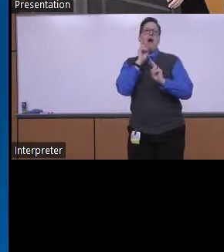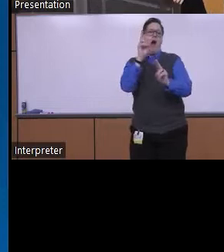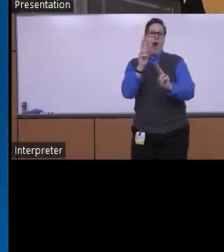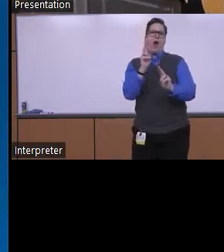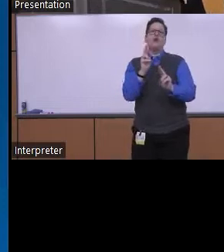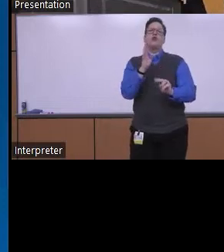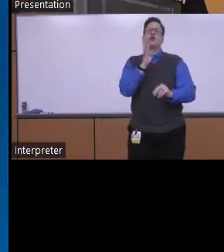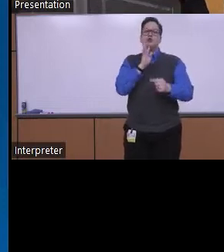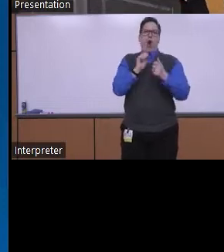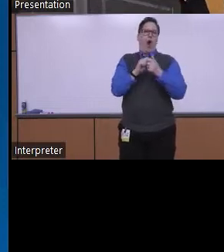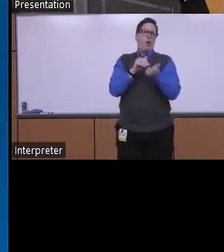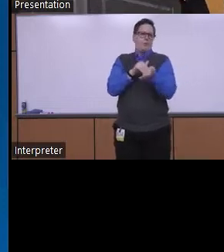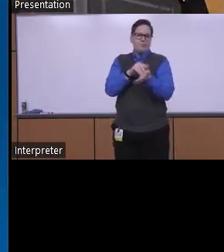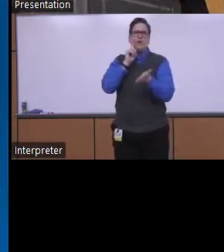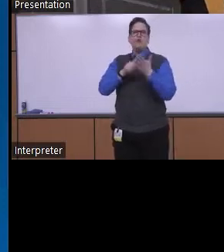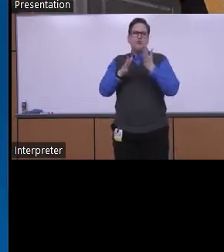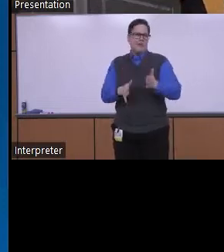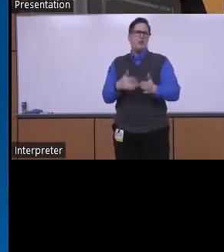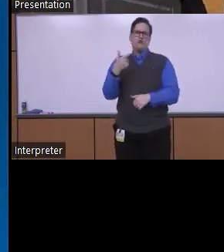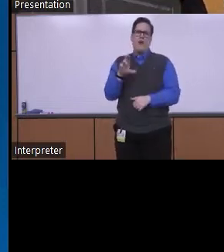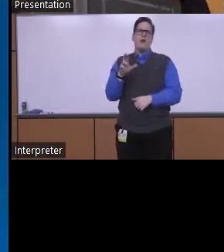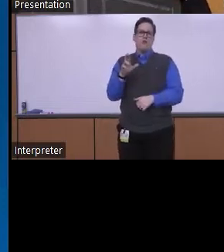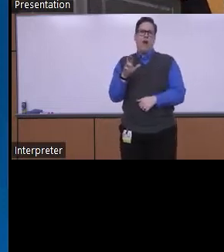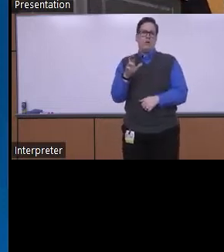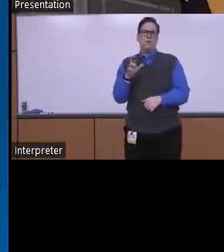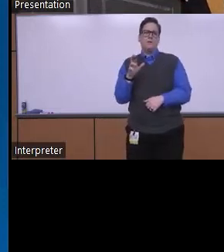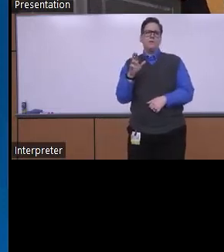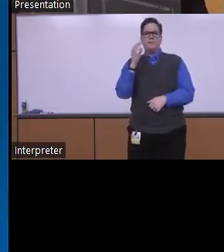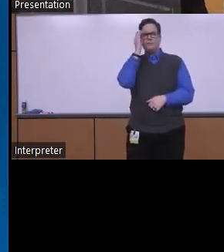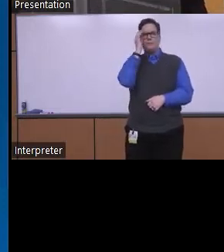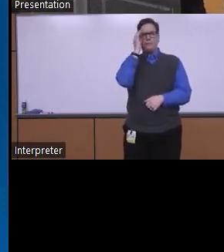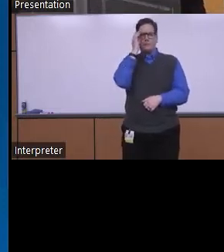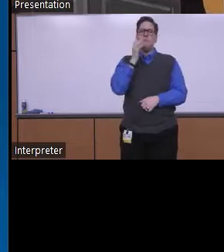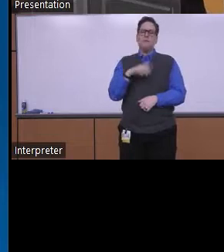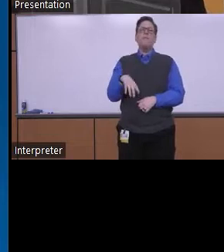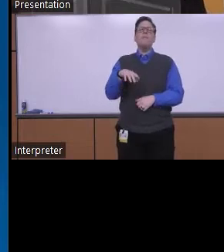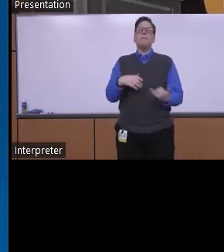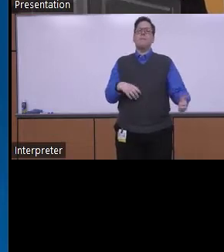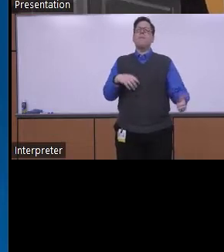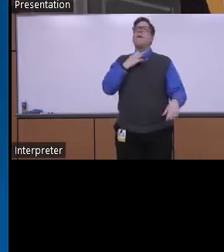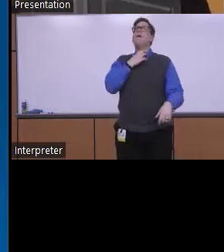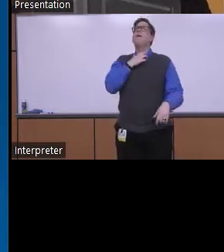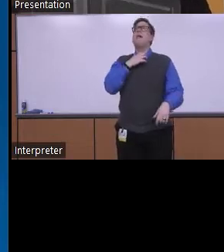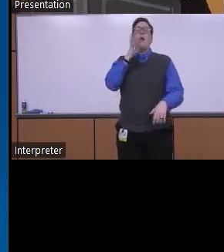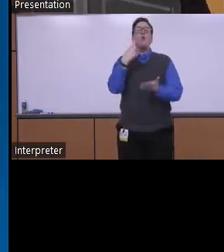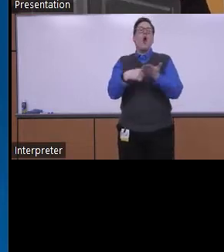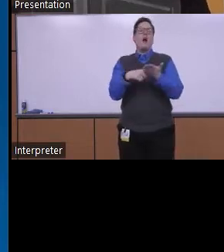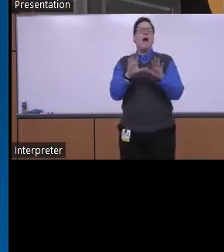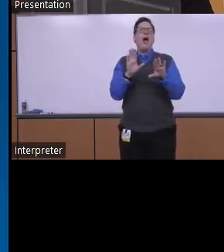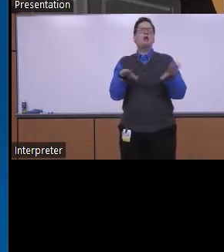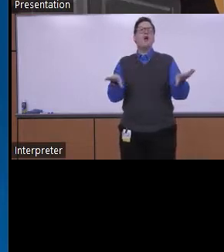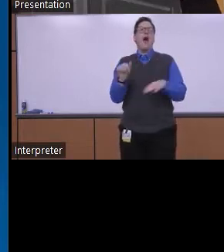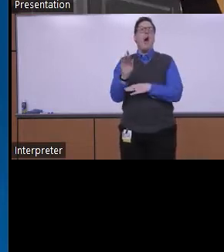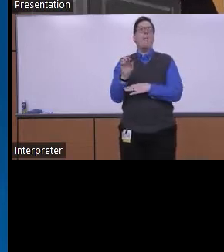to be able to talk to practitioners and researchers in grand rounds. I'm going to talk about child abuse or